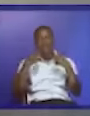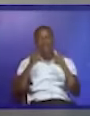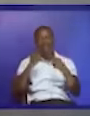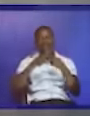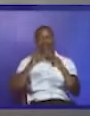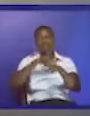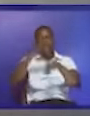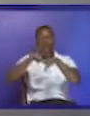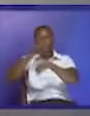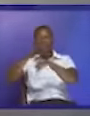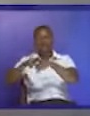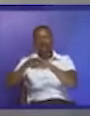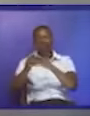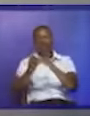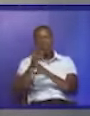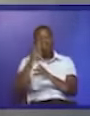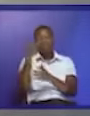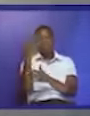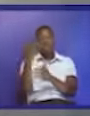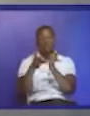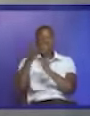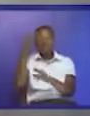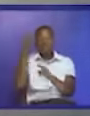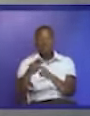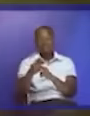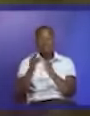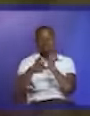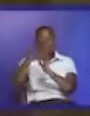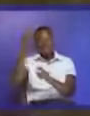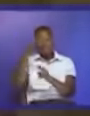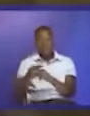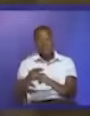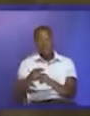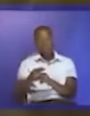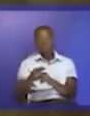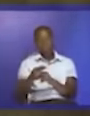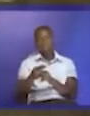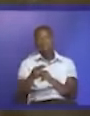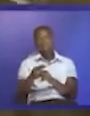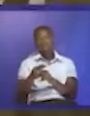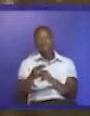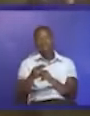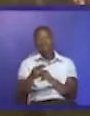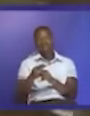nations, even through your hands. In the name of Jesus Christ.